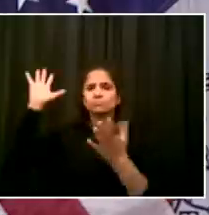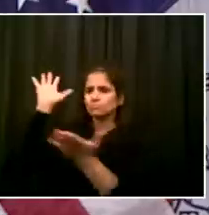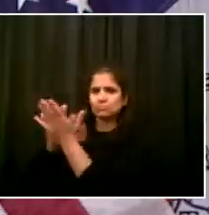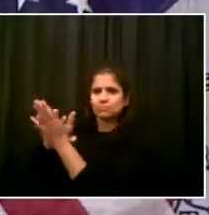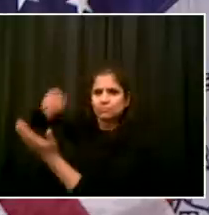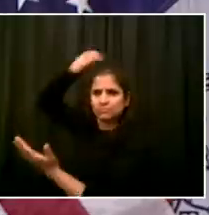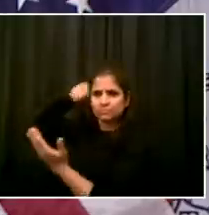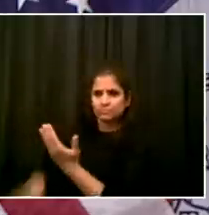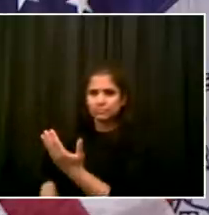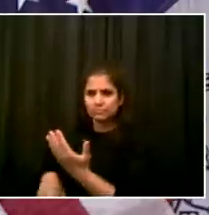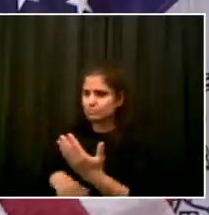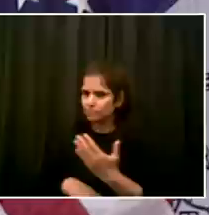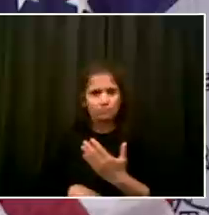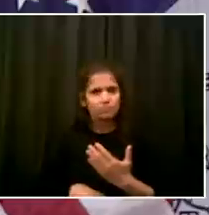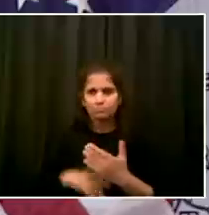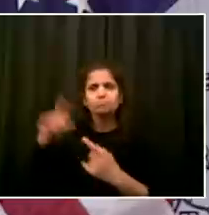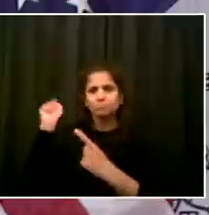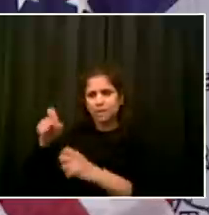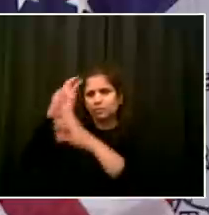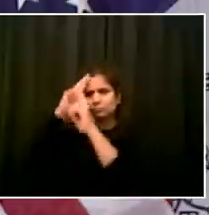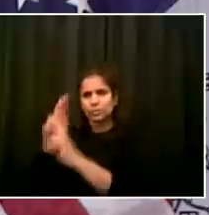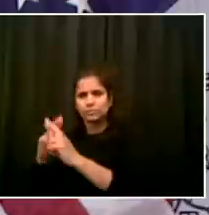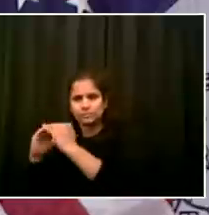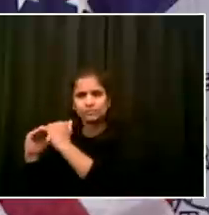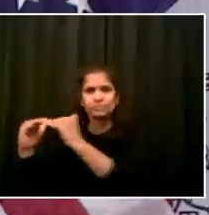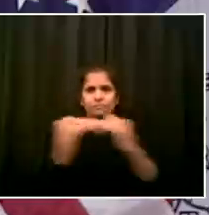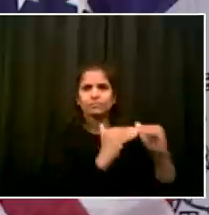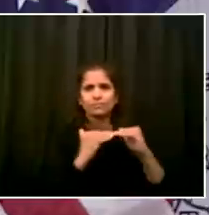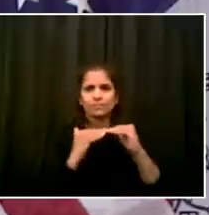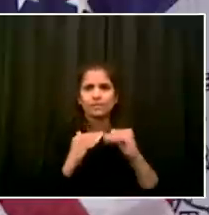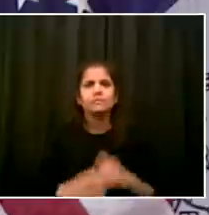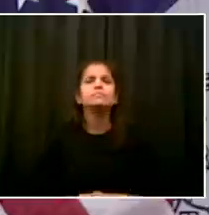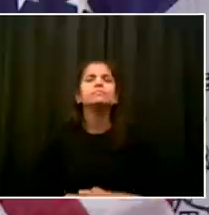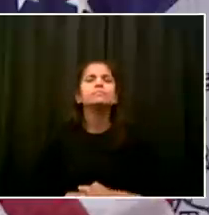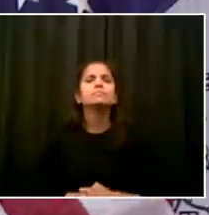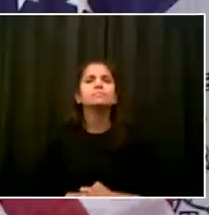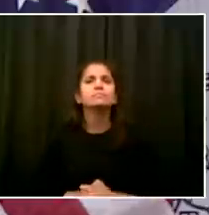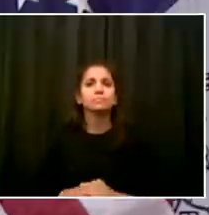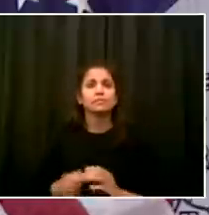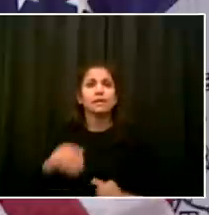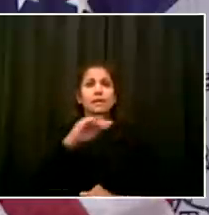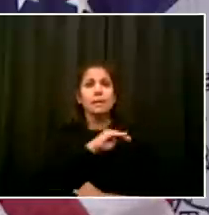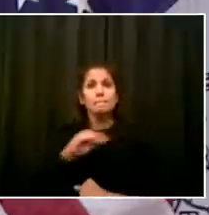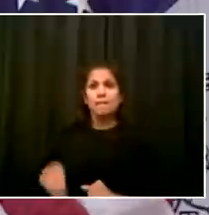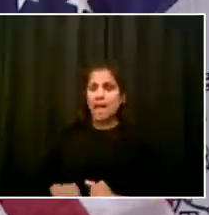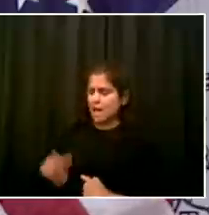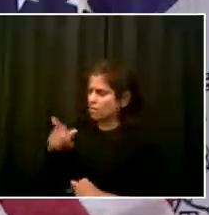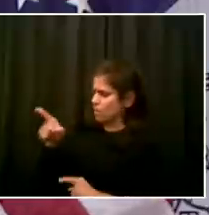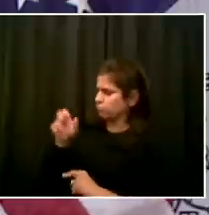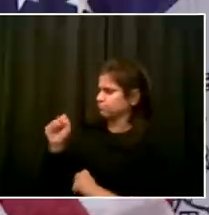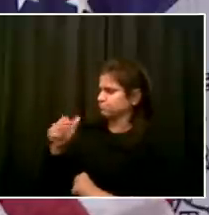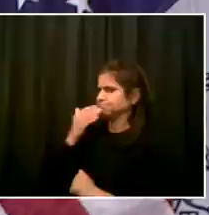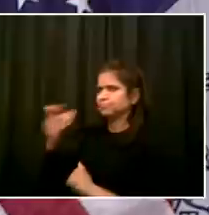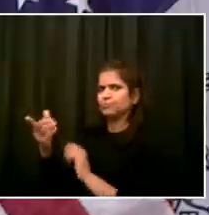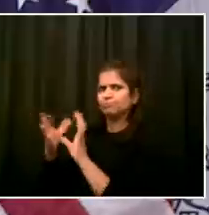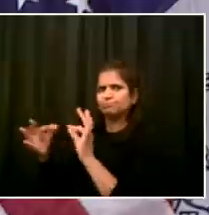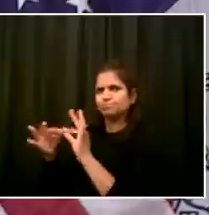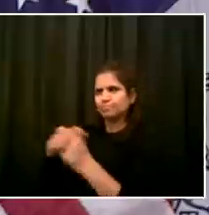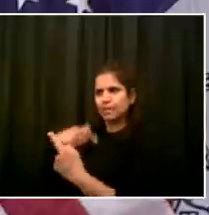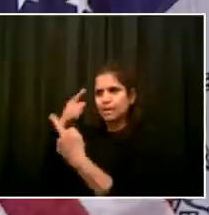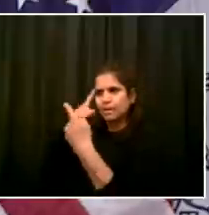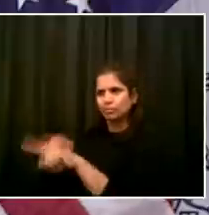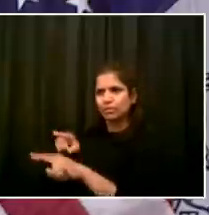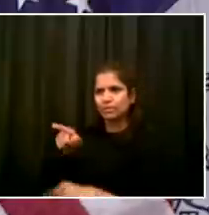point. Deborah Lee, we're going to get you an updated number in the coming days, but a few years back, Juan Gonzalez did